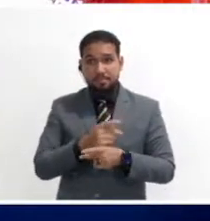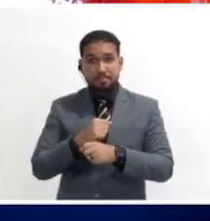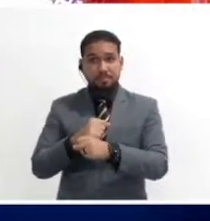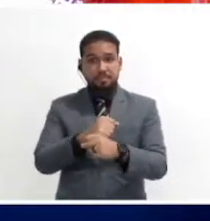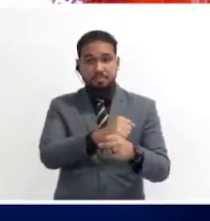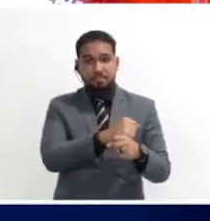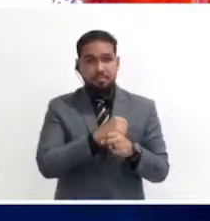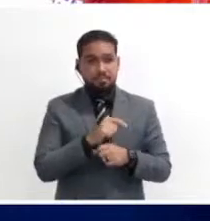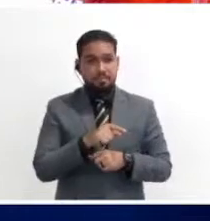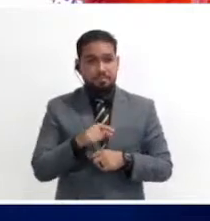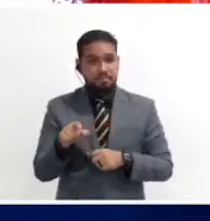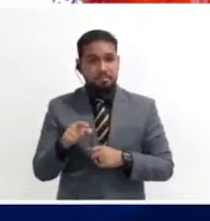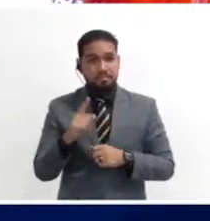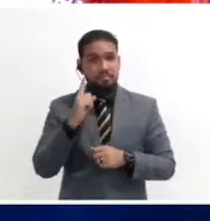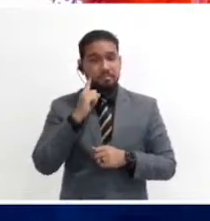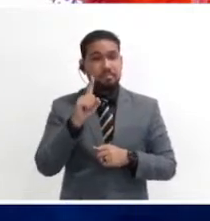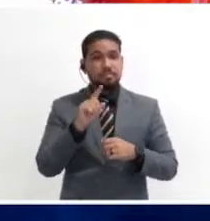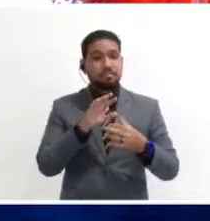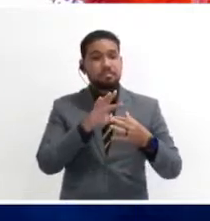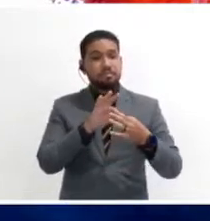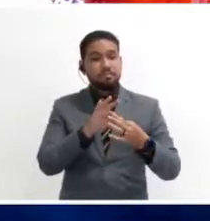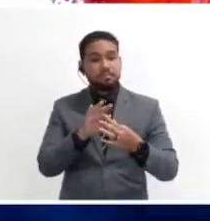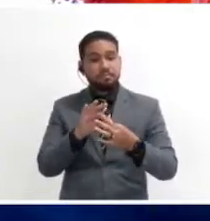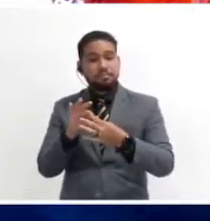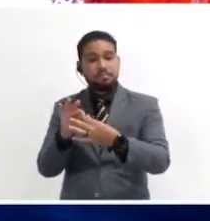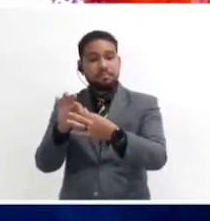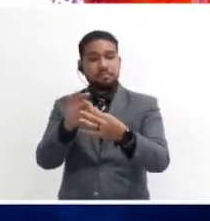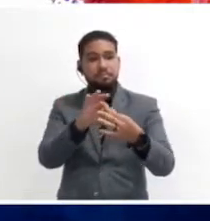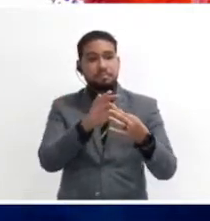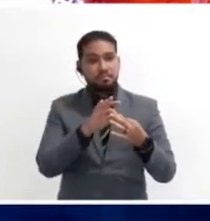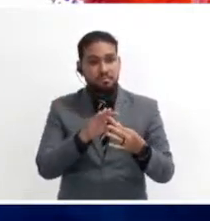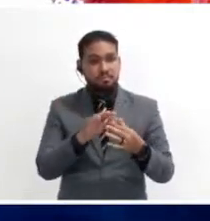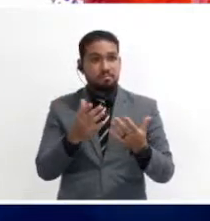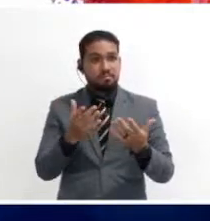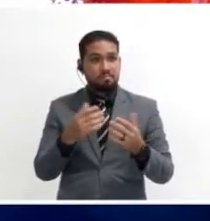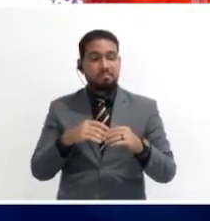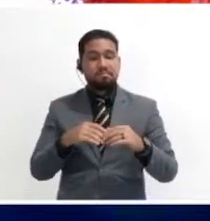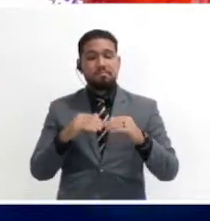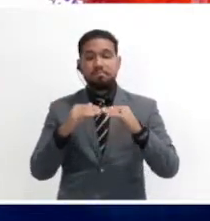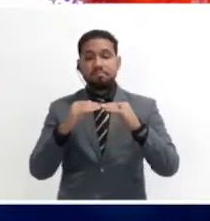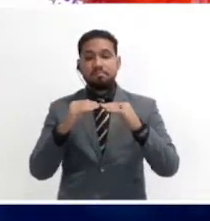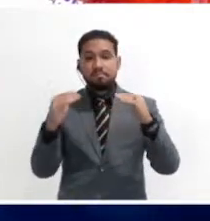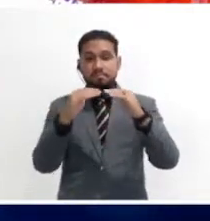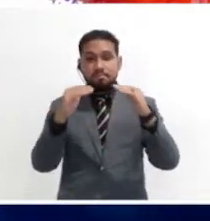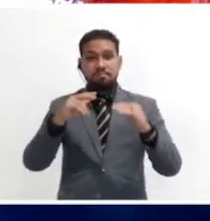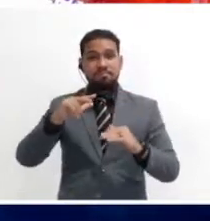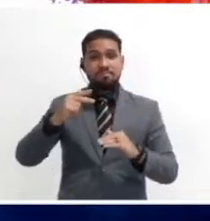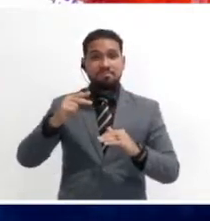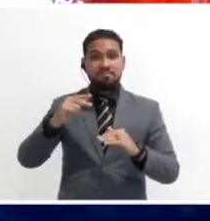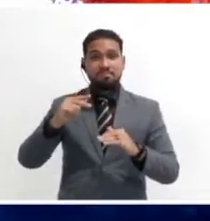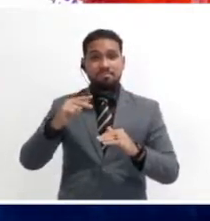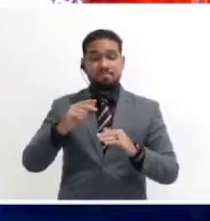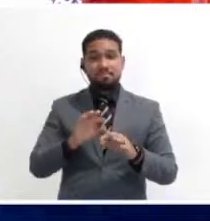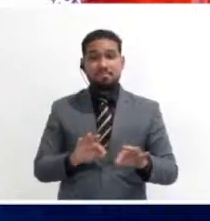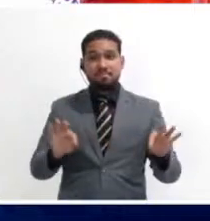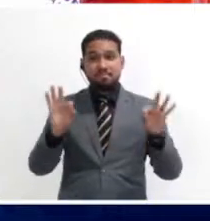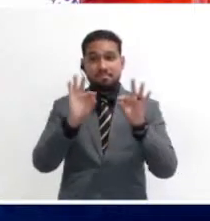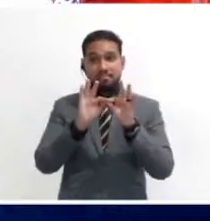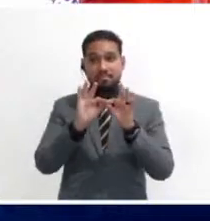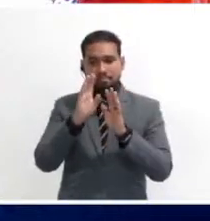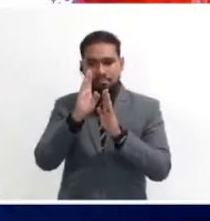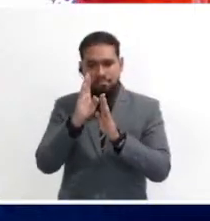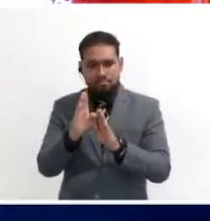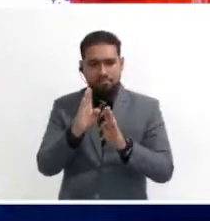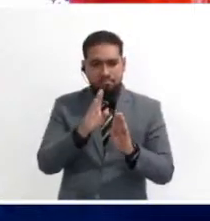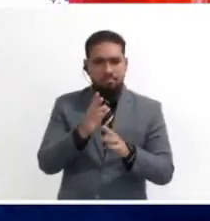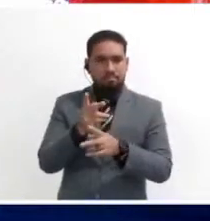If you have kind of a stair-step arrangement like this, it's pretty simple. You just stack them up using